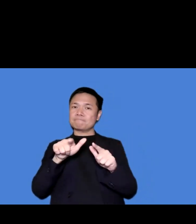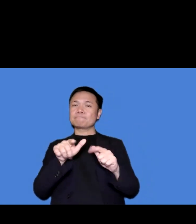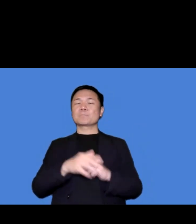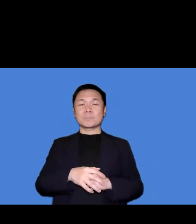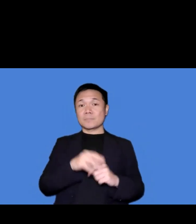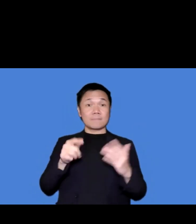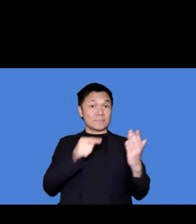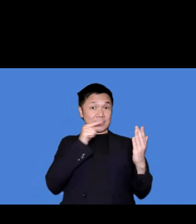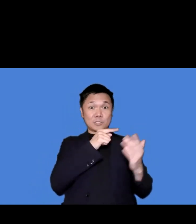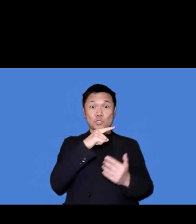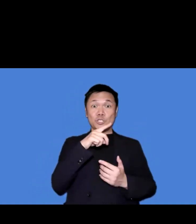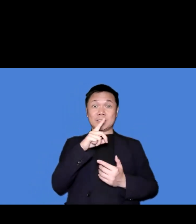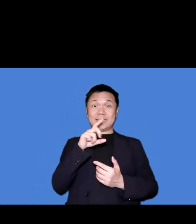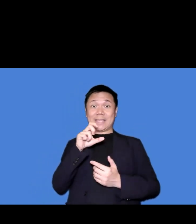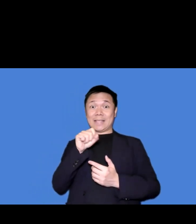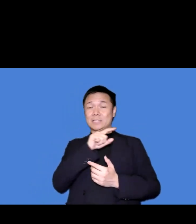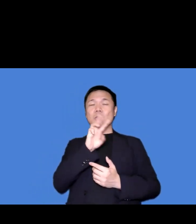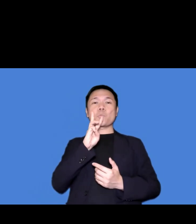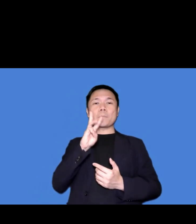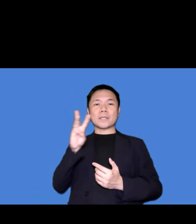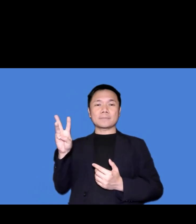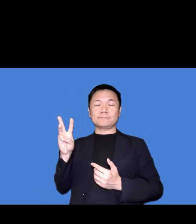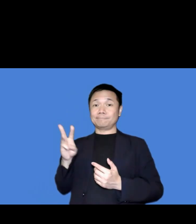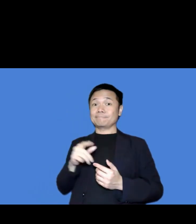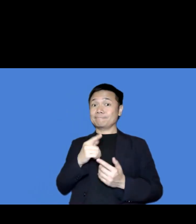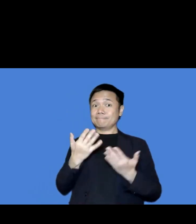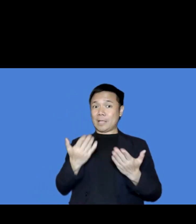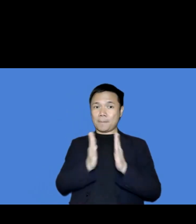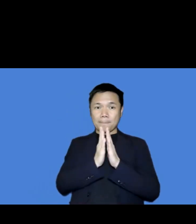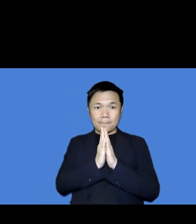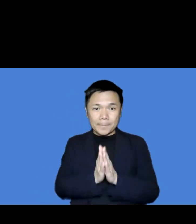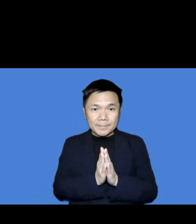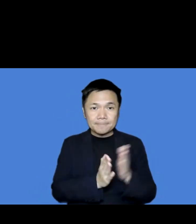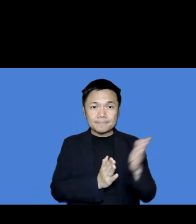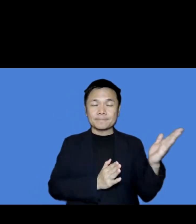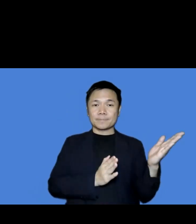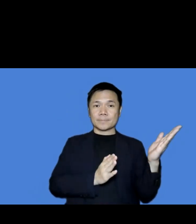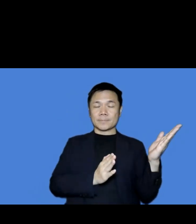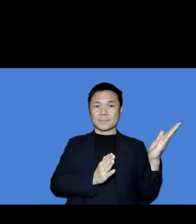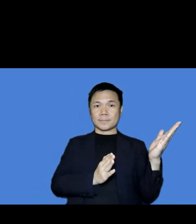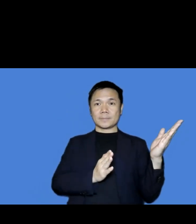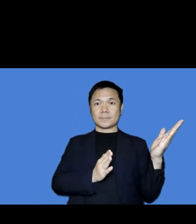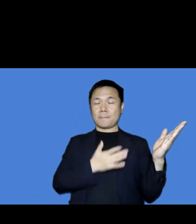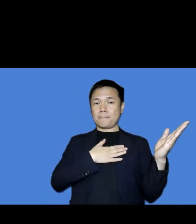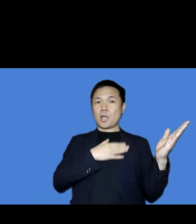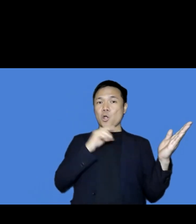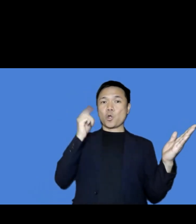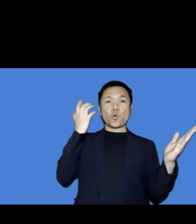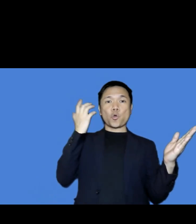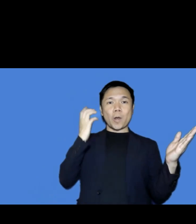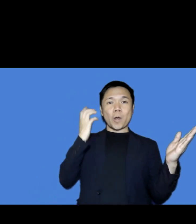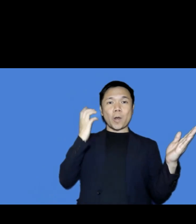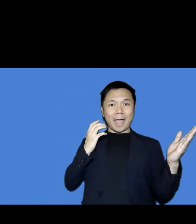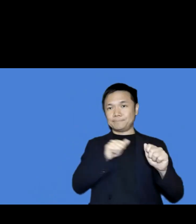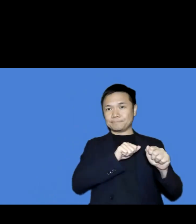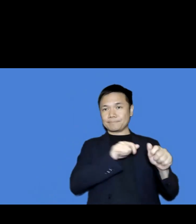the Global Disability Summit website. I'm going to request my colleague Greta to please, she